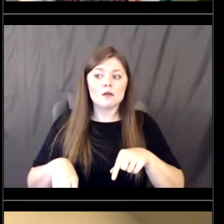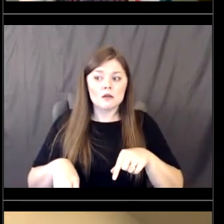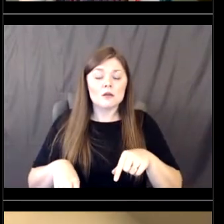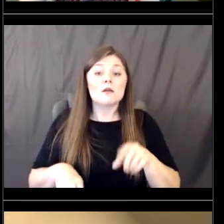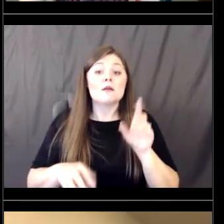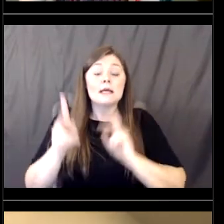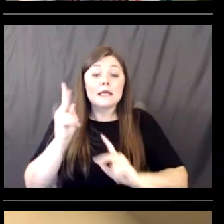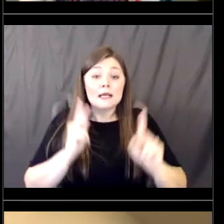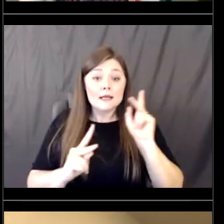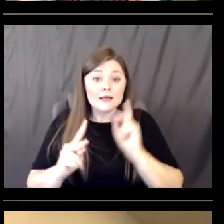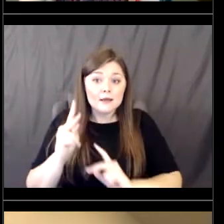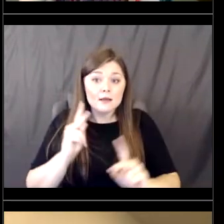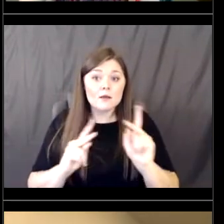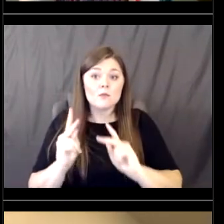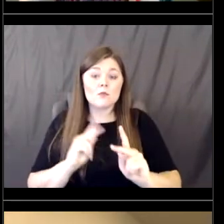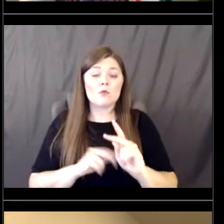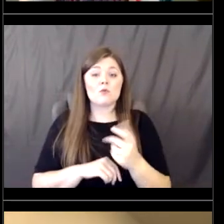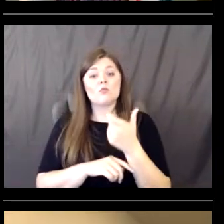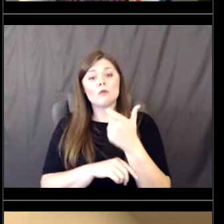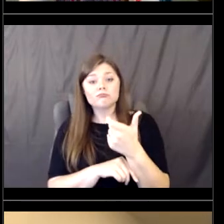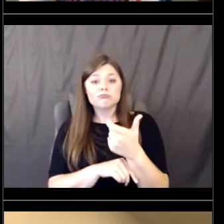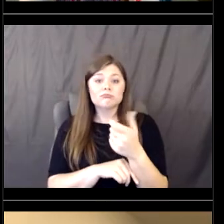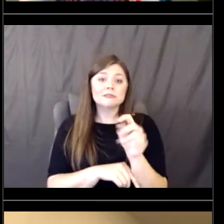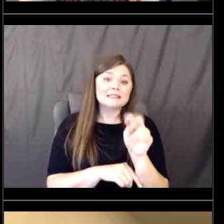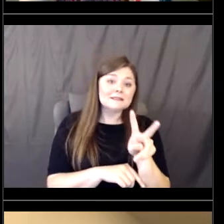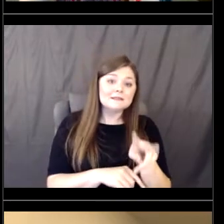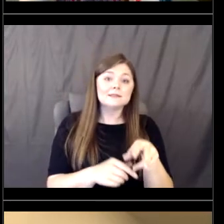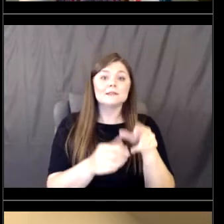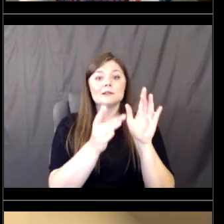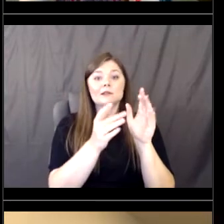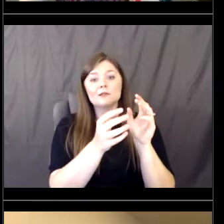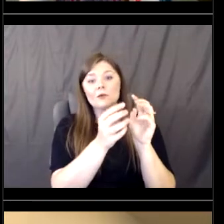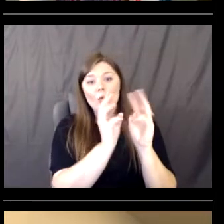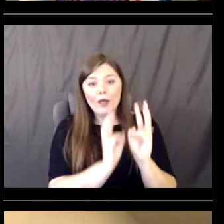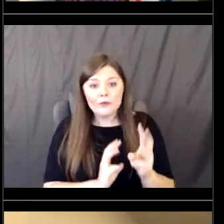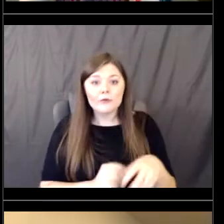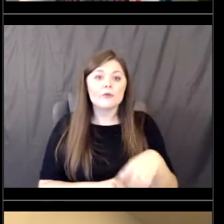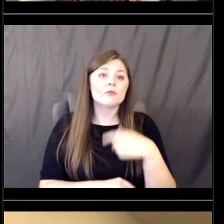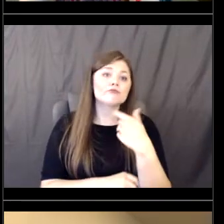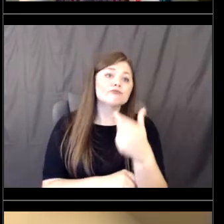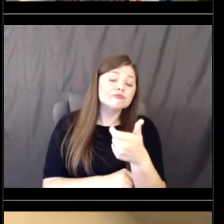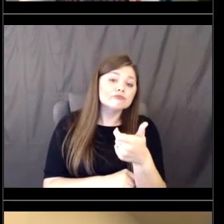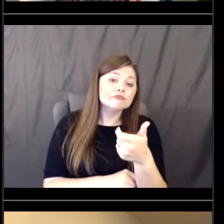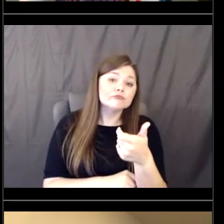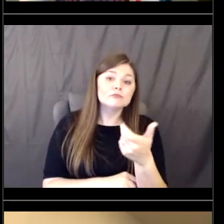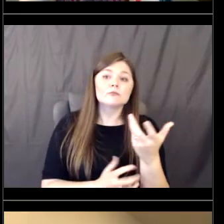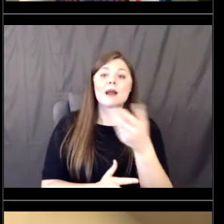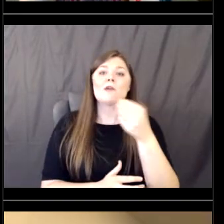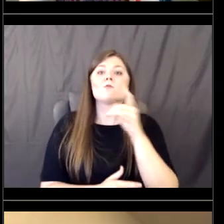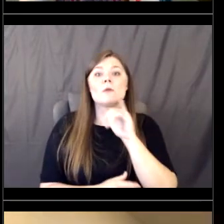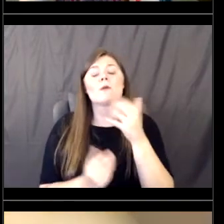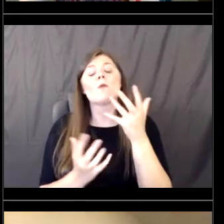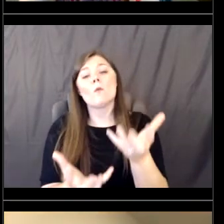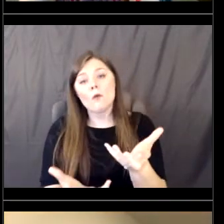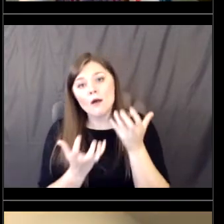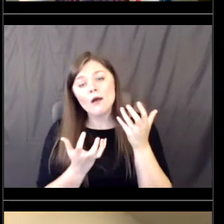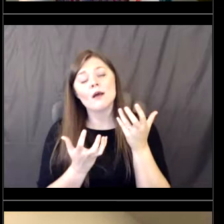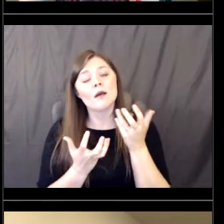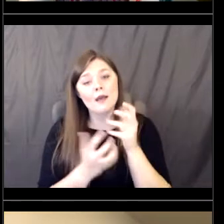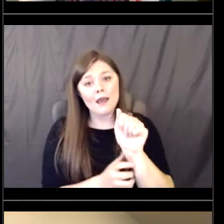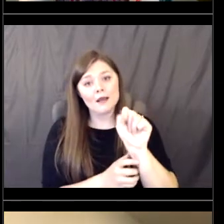watching TV weather, deaf, hard of hearing people are watching TV weather, and they really wanted an ASL